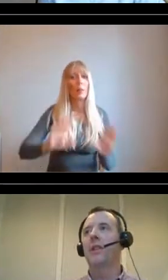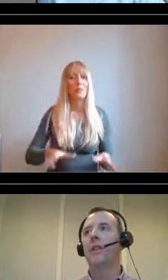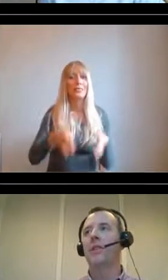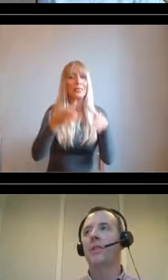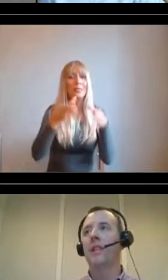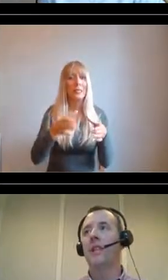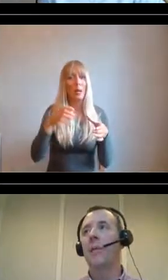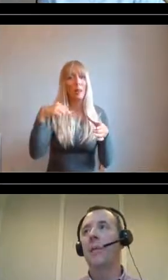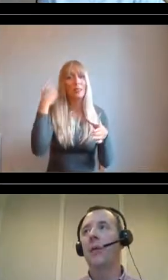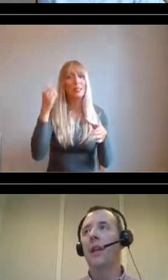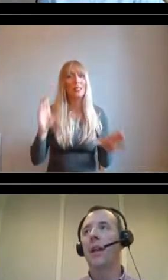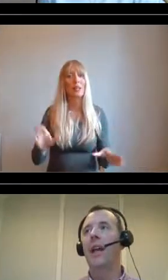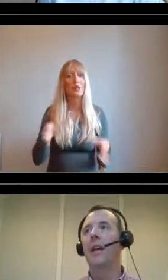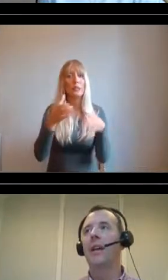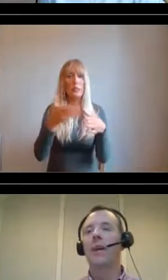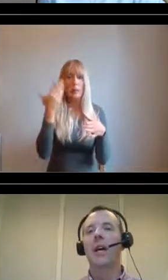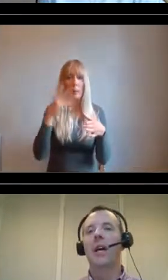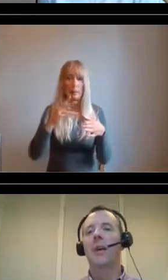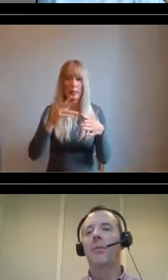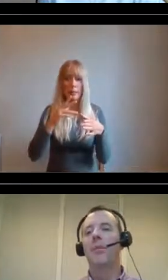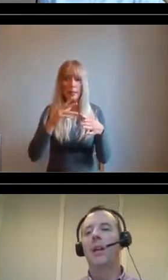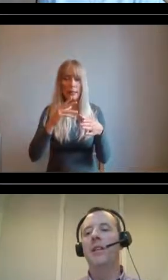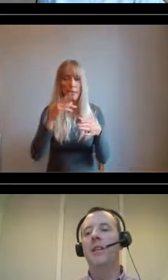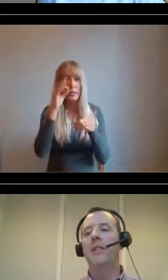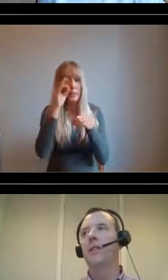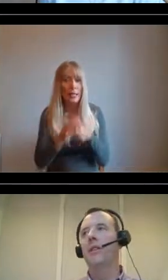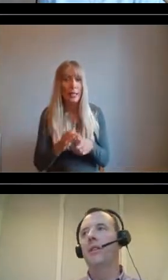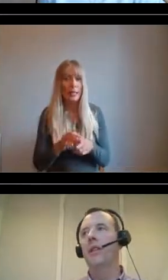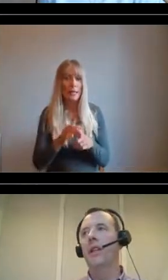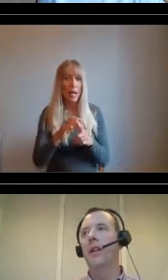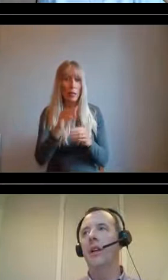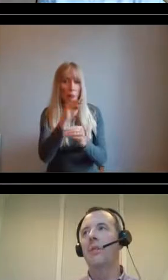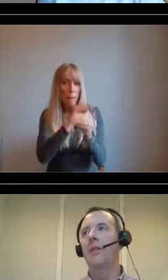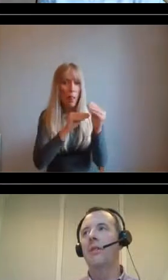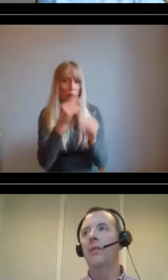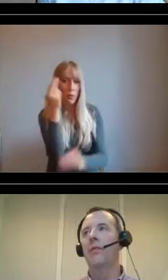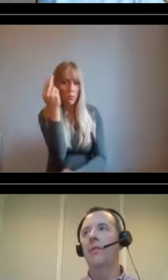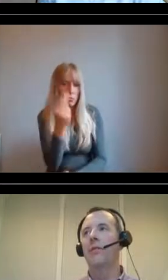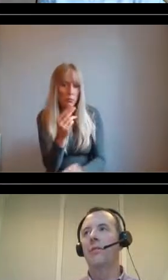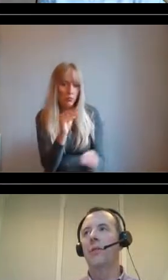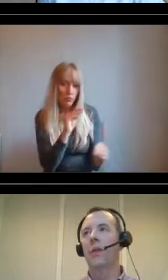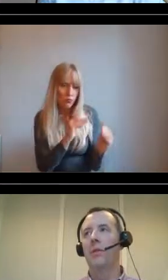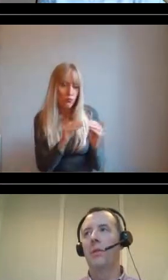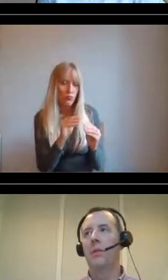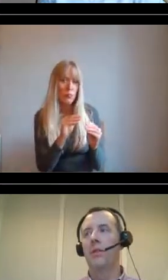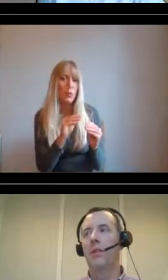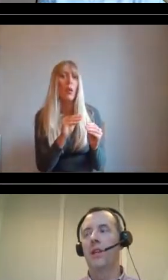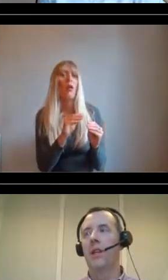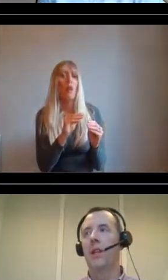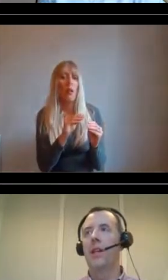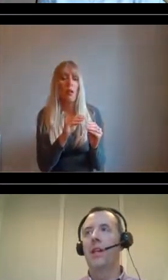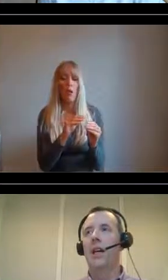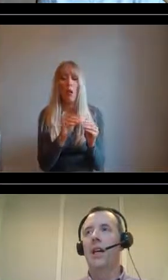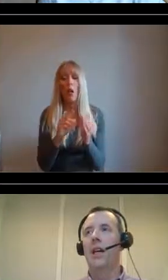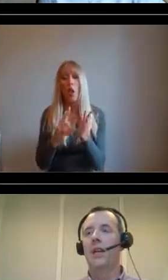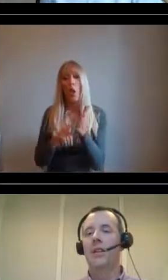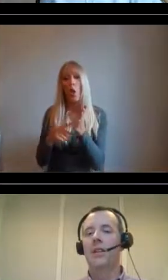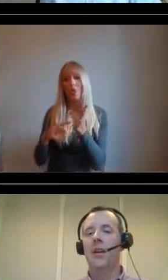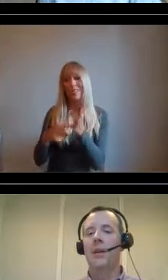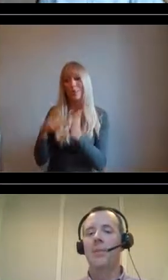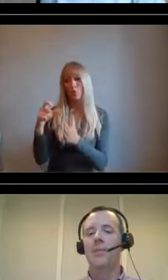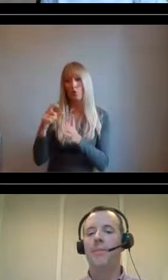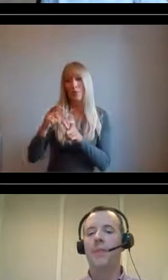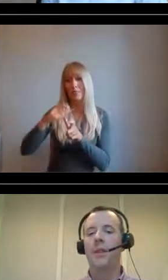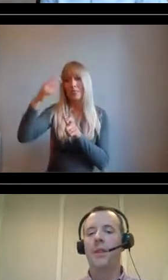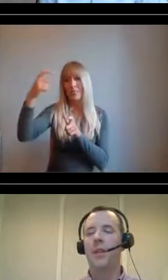specialists have been doing some detailed modelling based on the alignment of Lower Thames Crossing